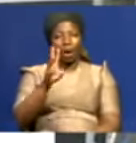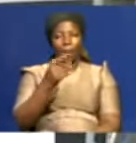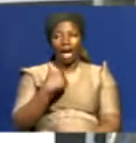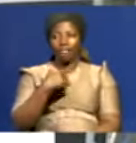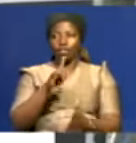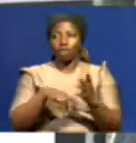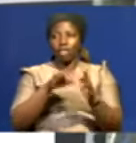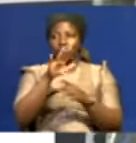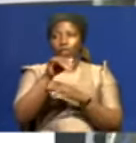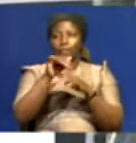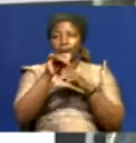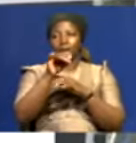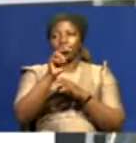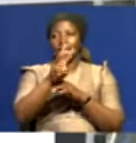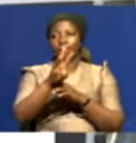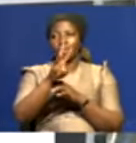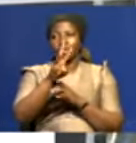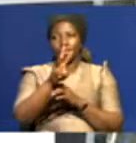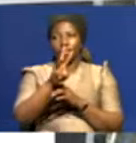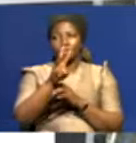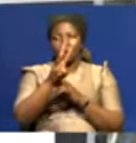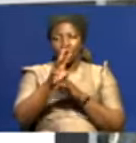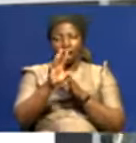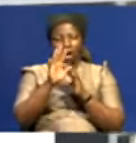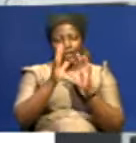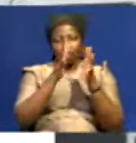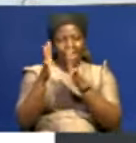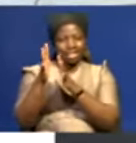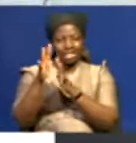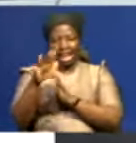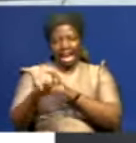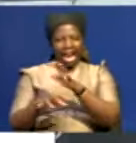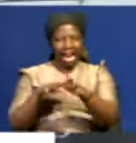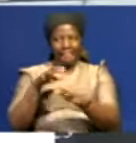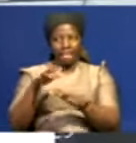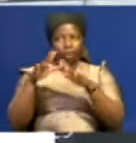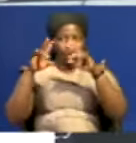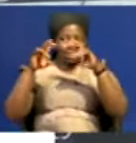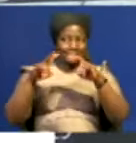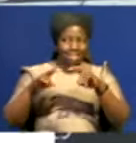Wildlife Research Institute, which is the service park for the Safari Rally. To you, Daniel.